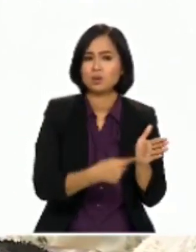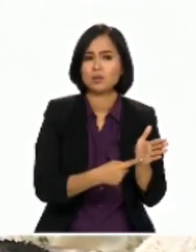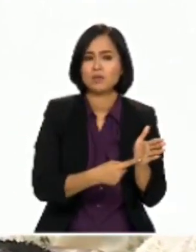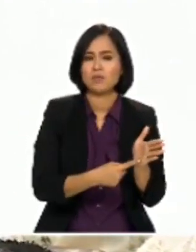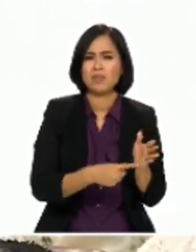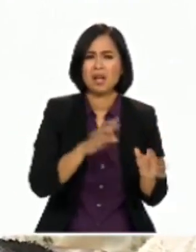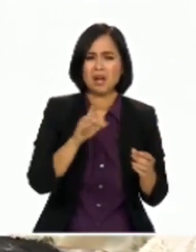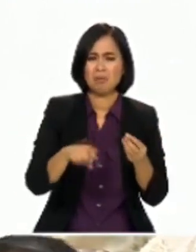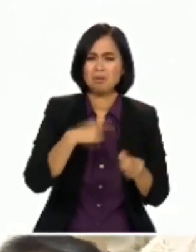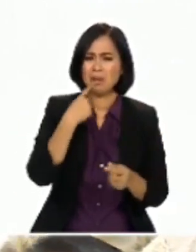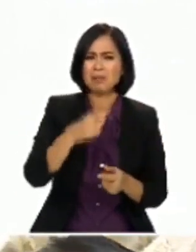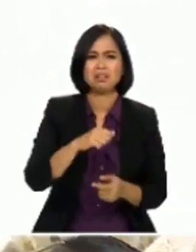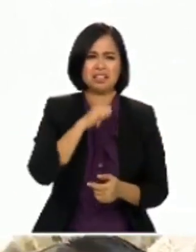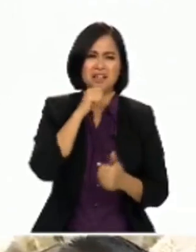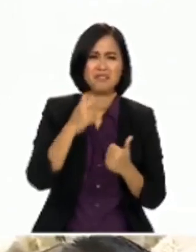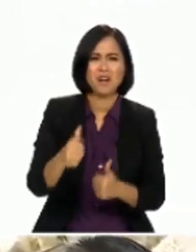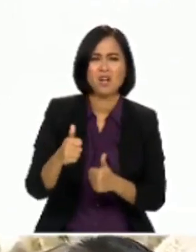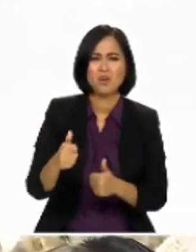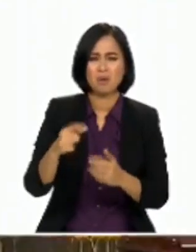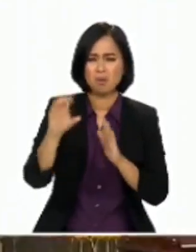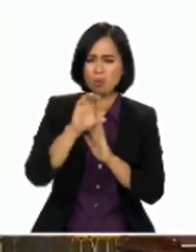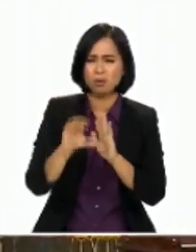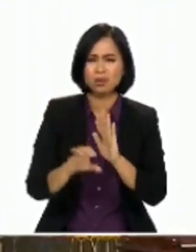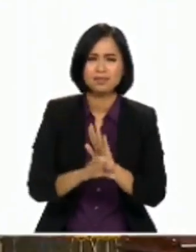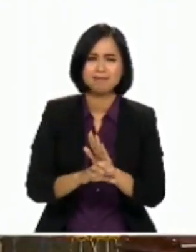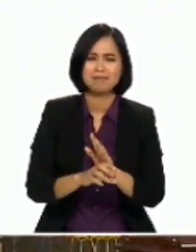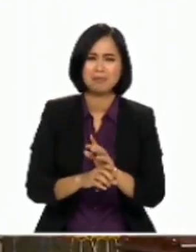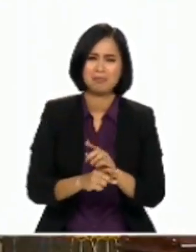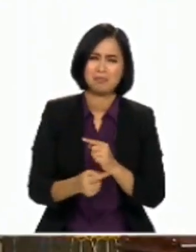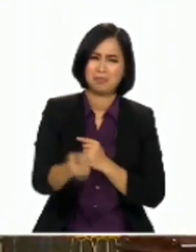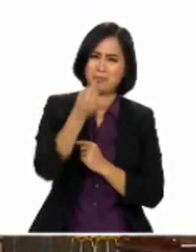for violating the Constitution.